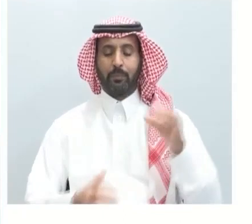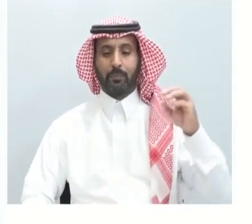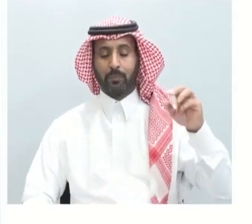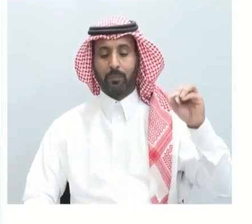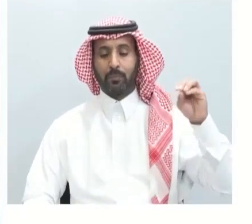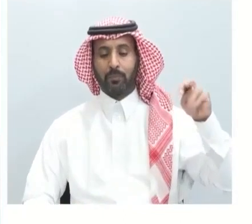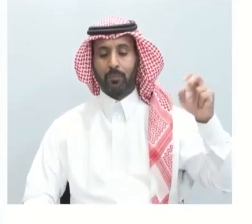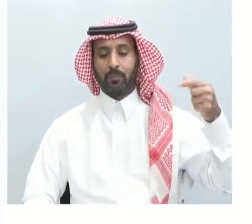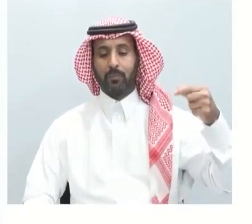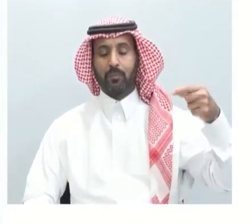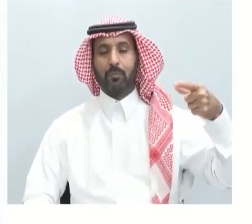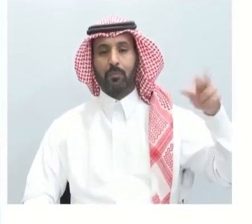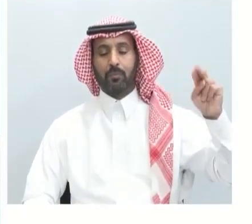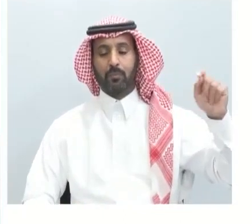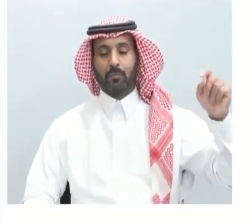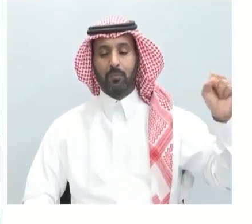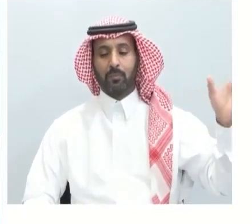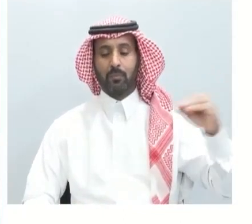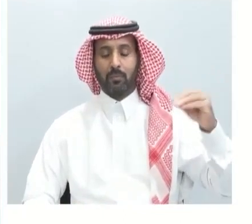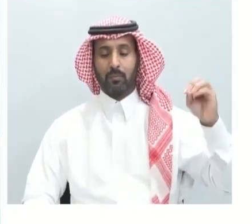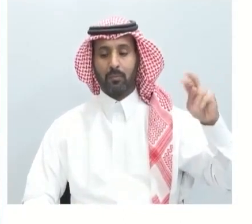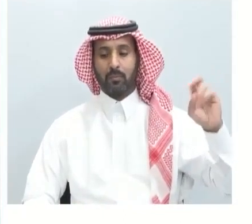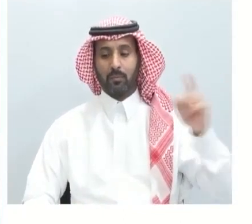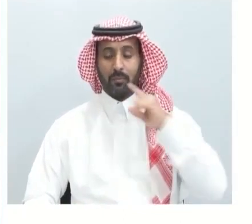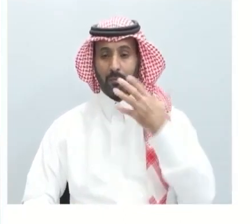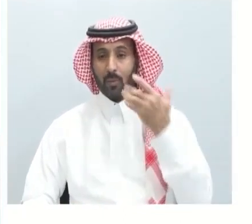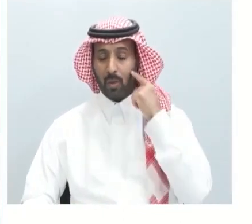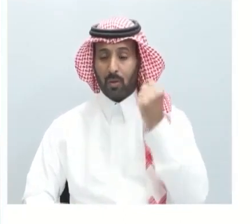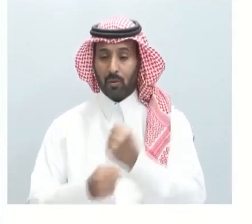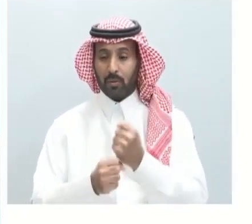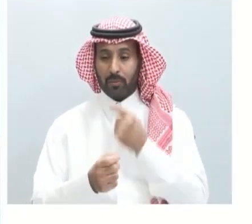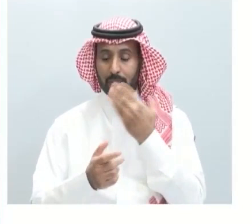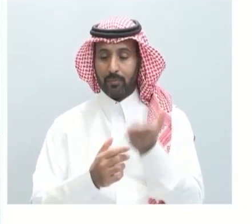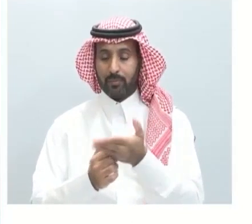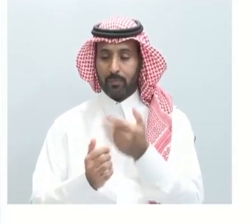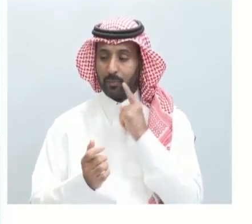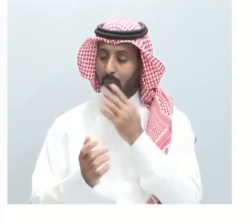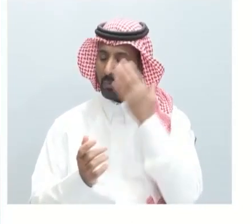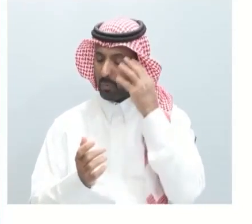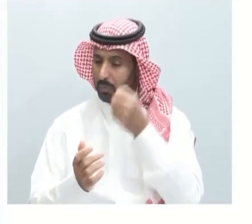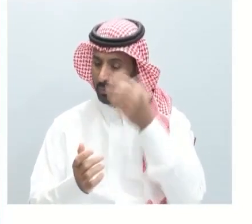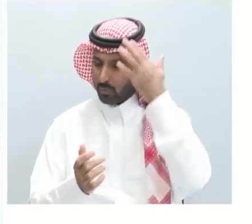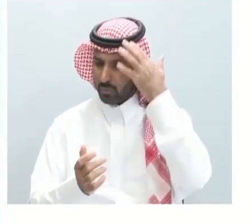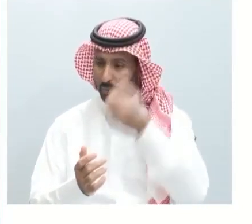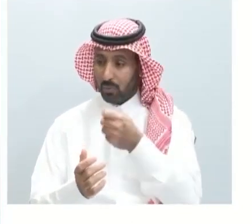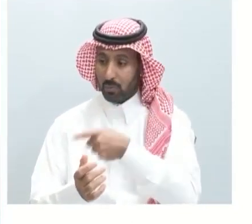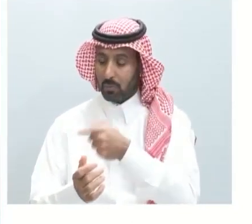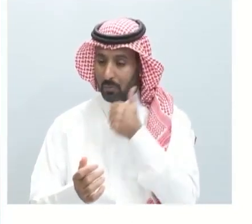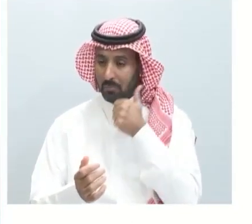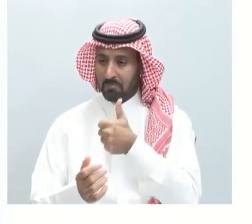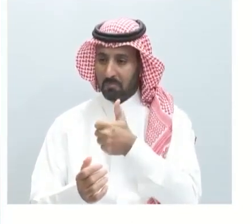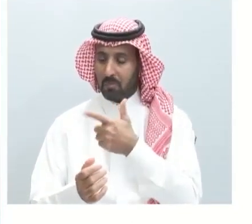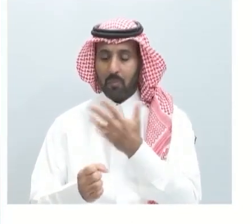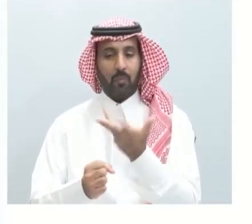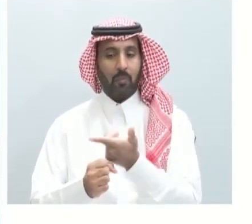congratulated me him on the new job she congratulated him on the new job and not she